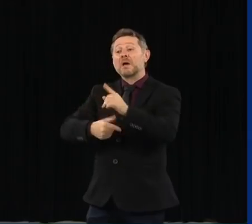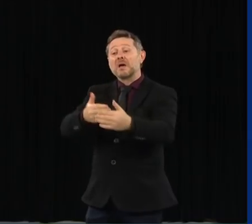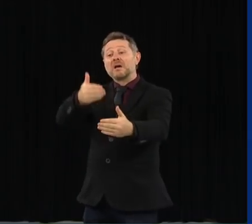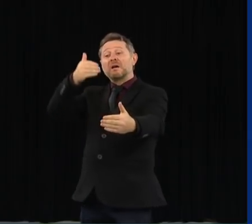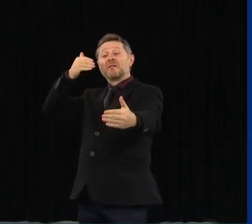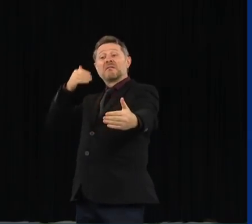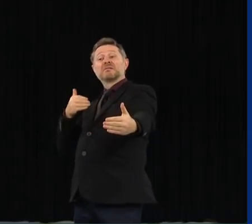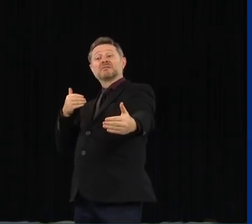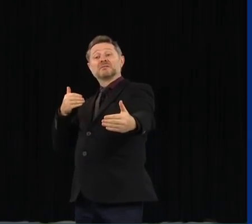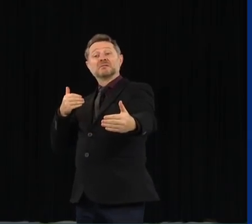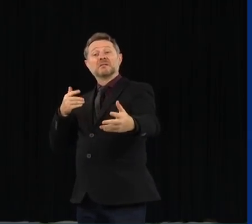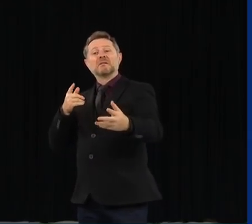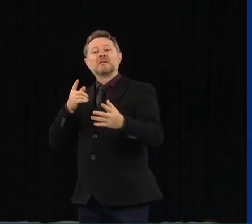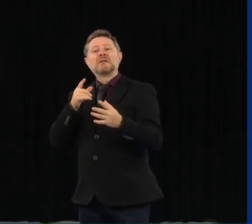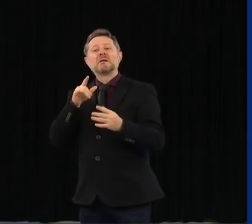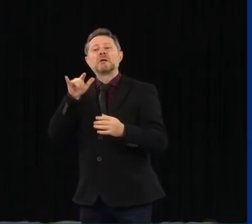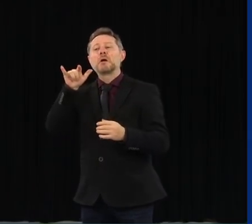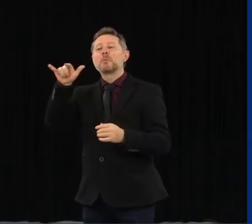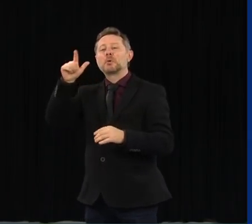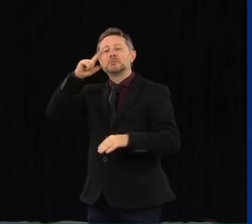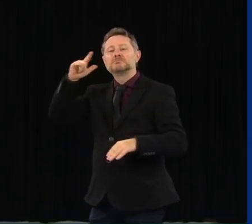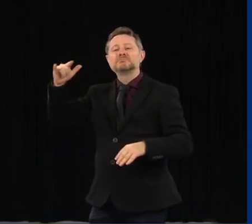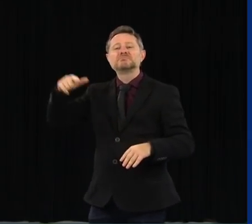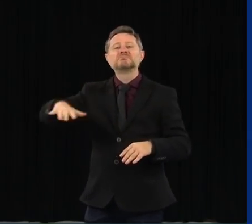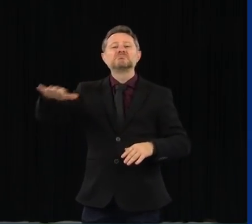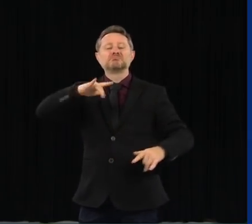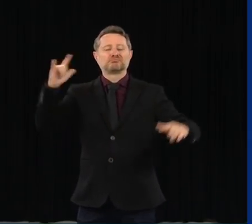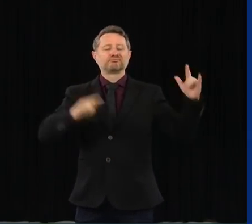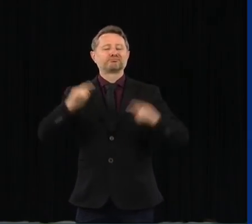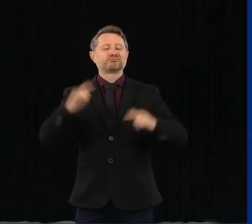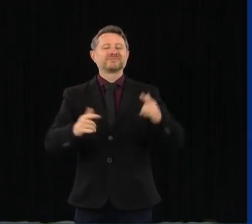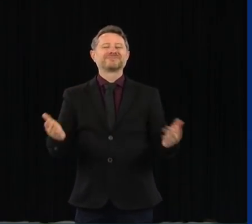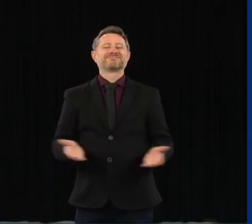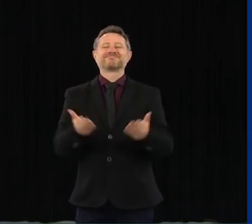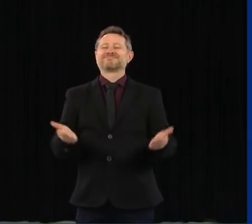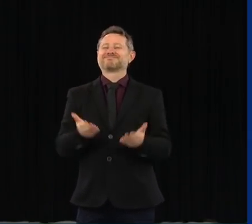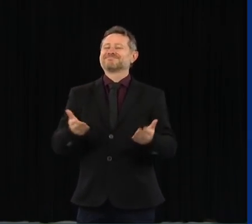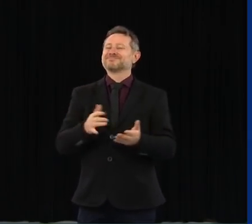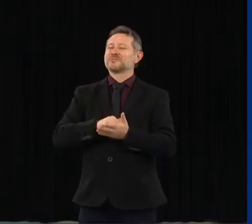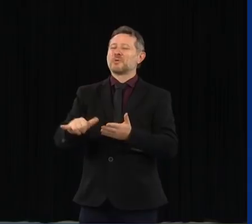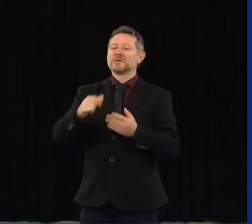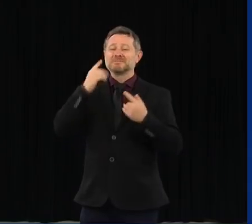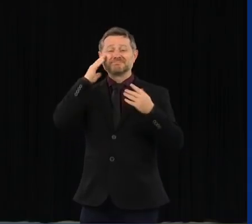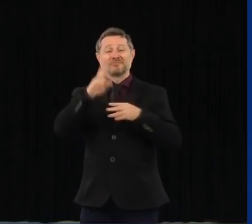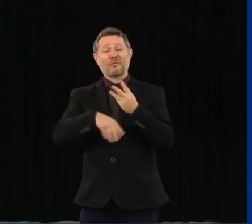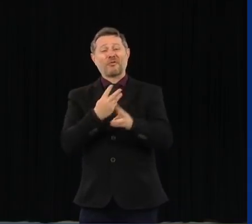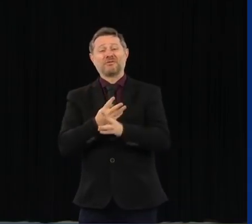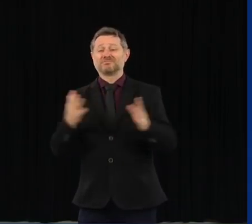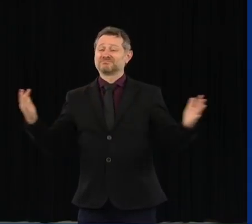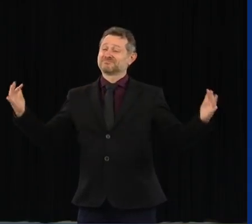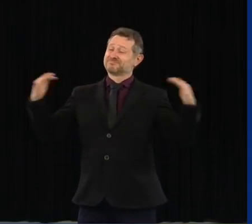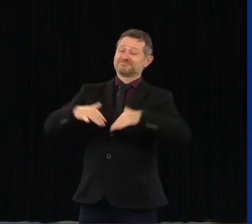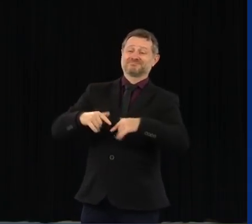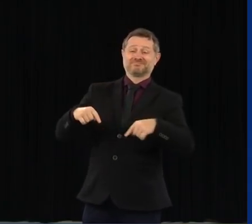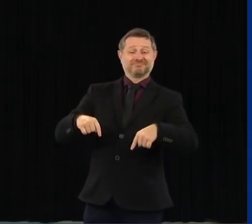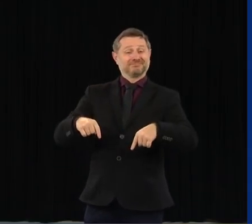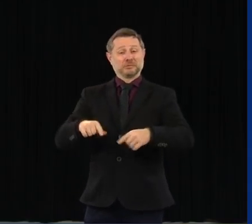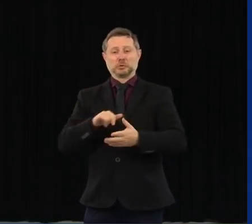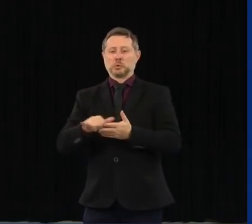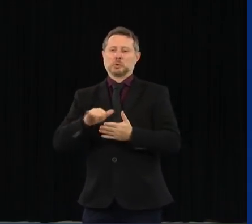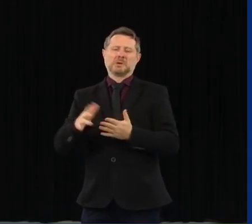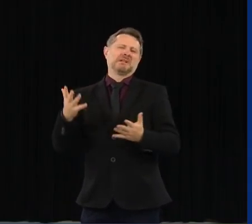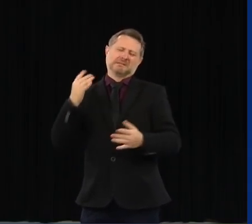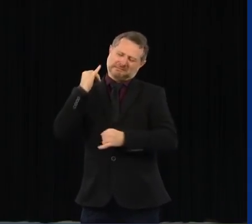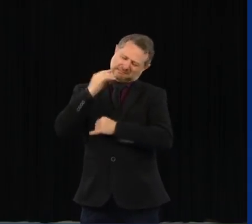airports that were designated entry zones. This is an international destination,